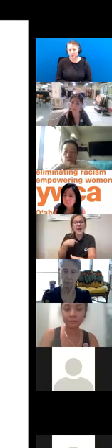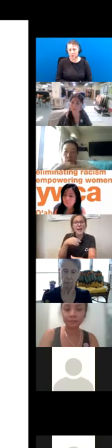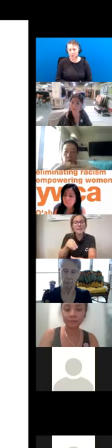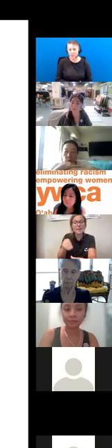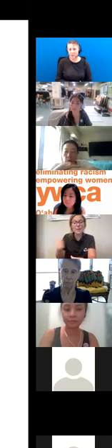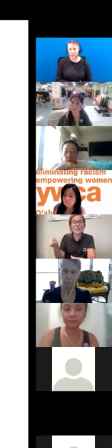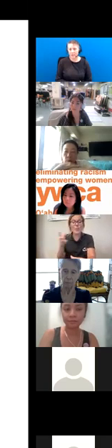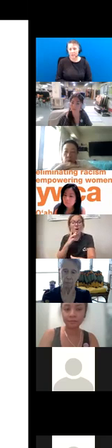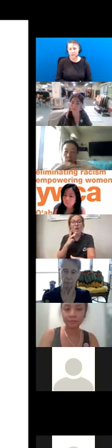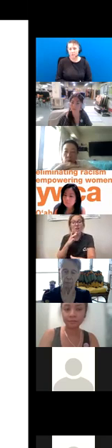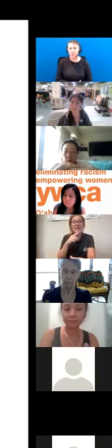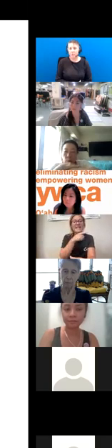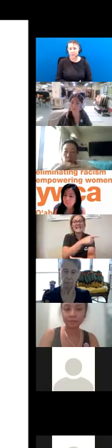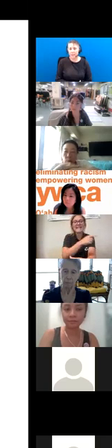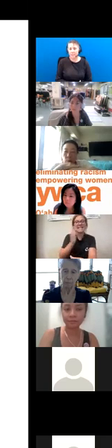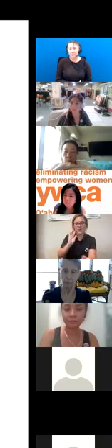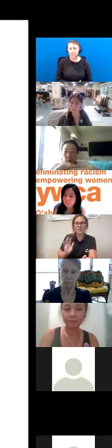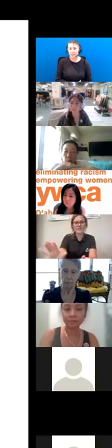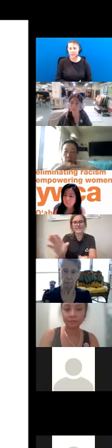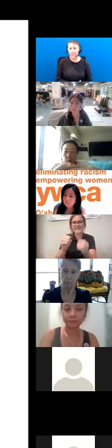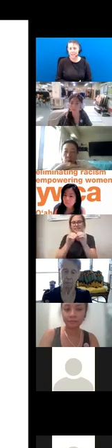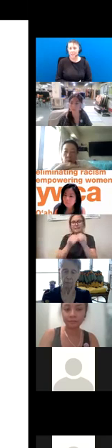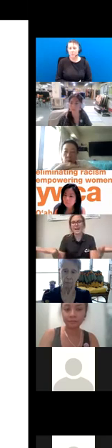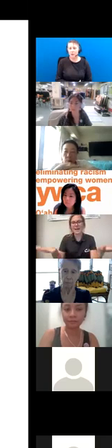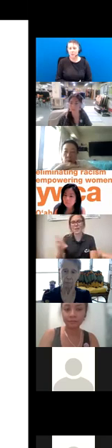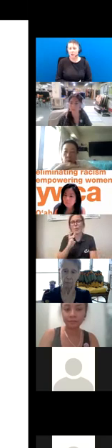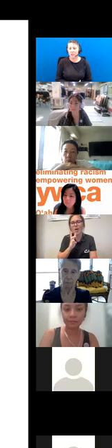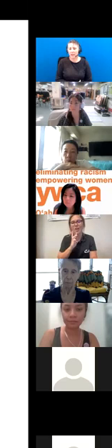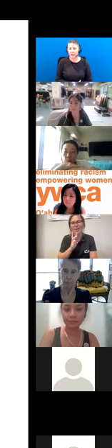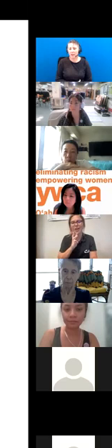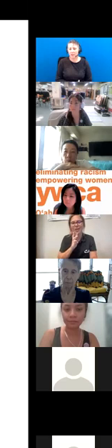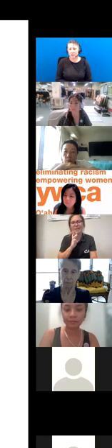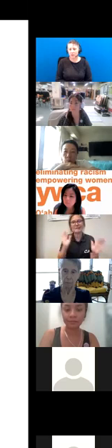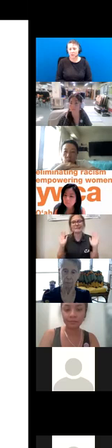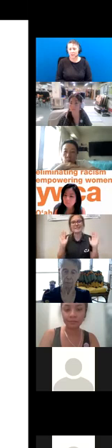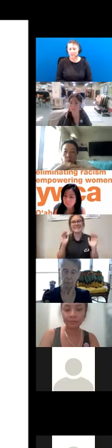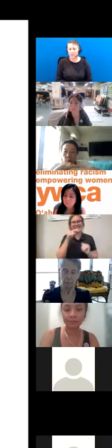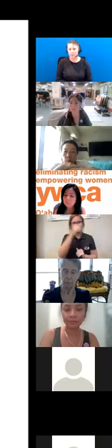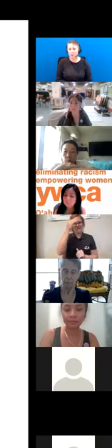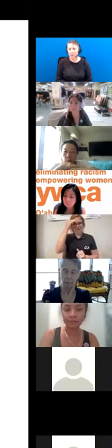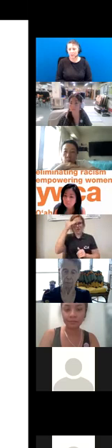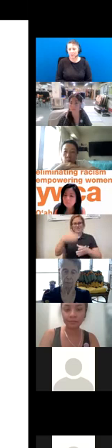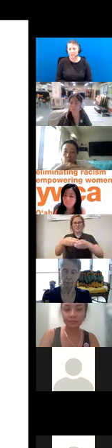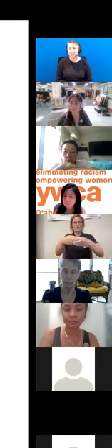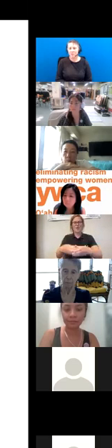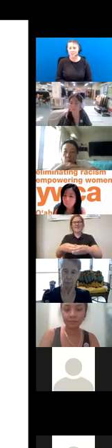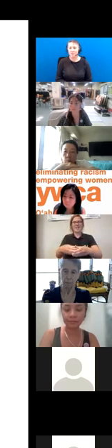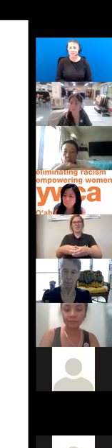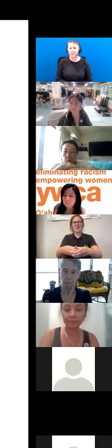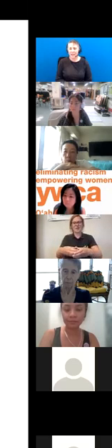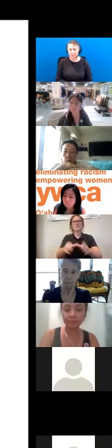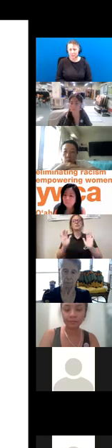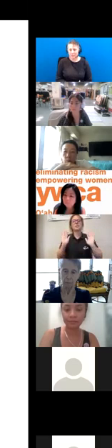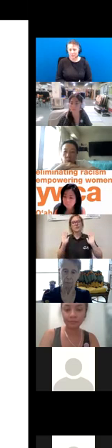that water. If I moved it, then he would probably knock it over and spill the water. So he